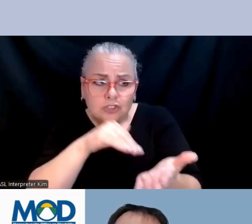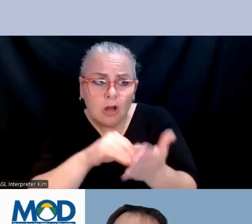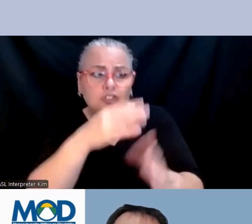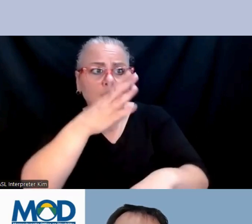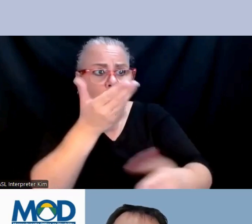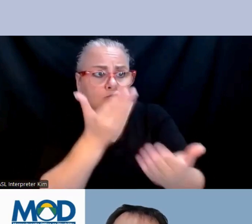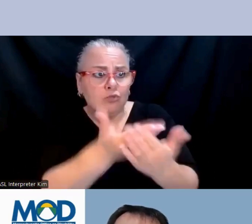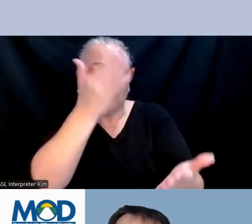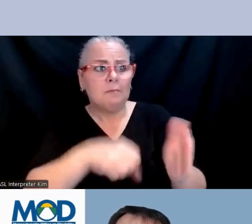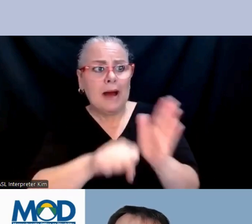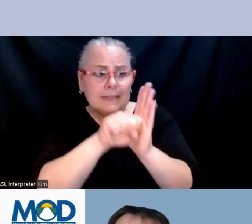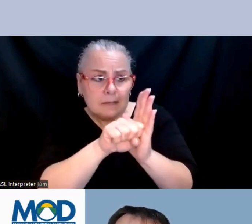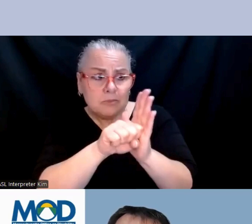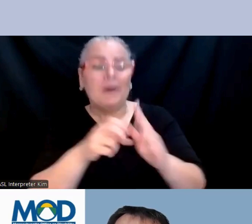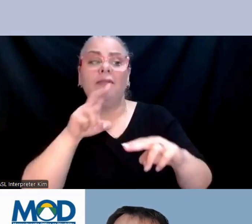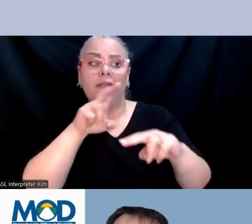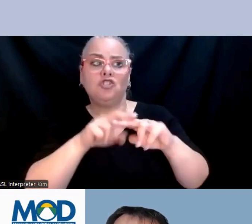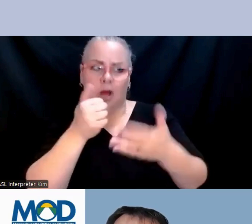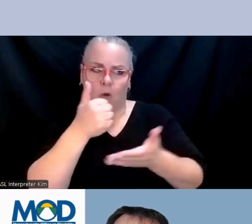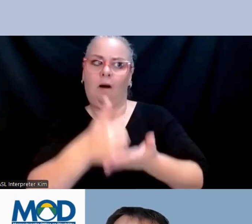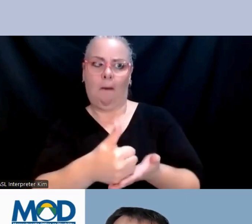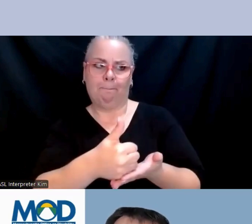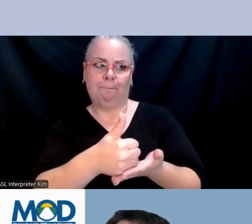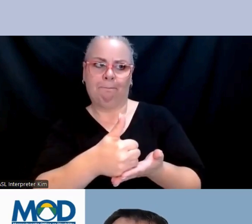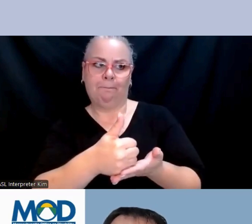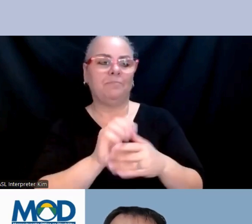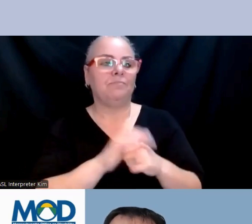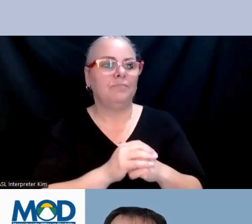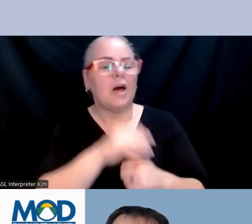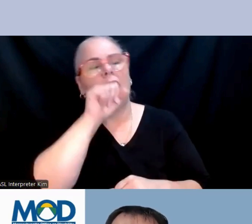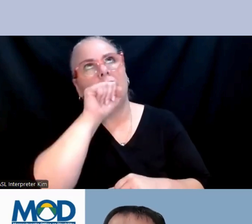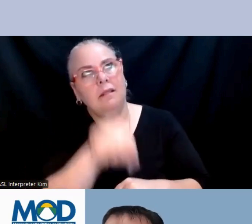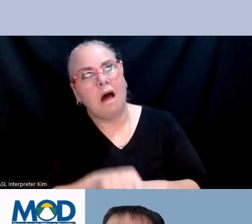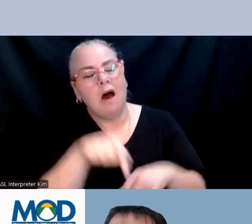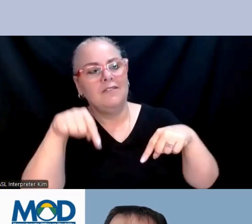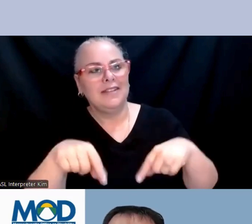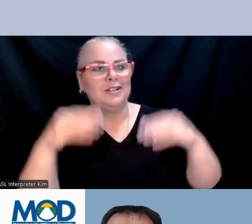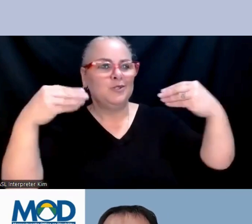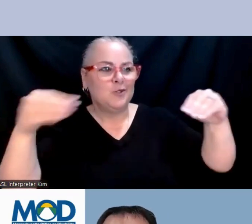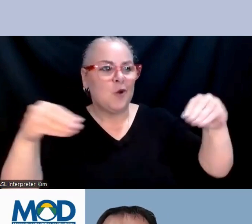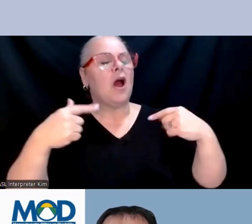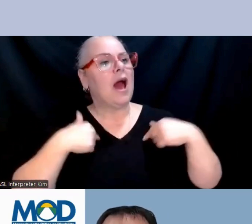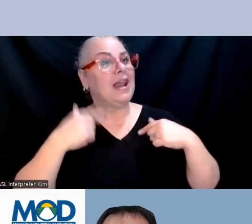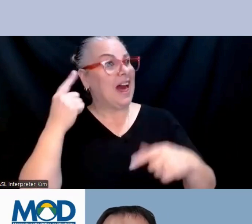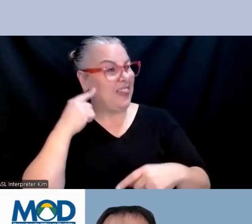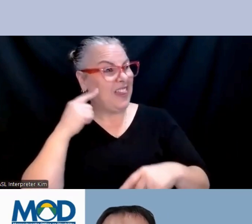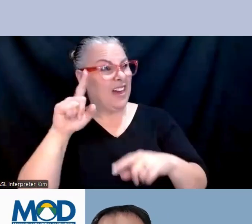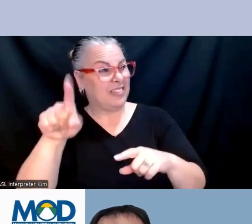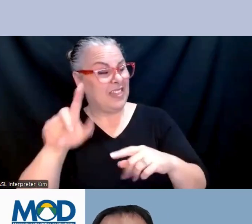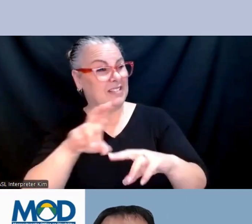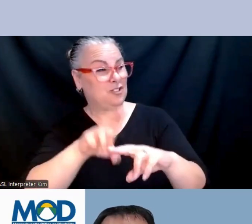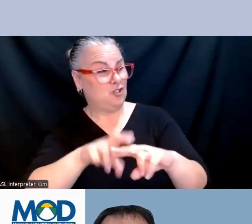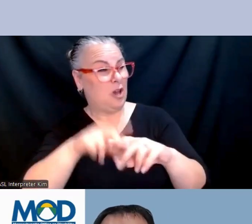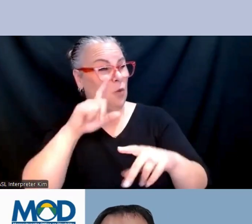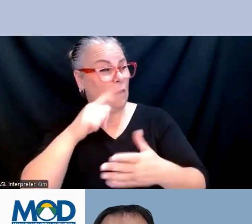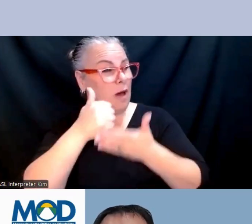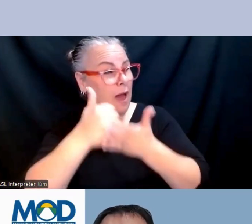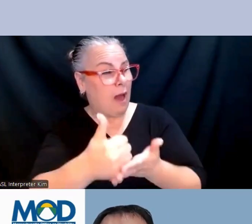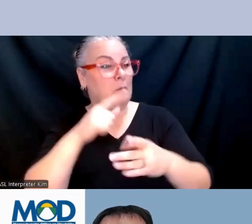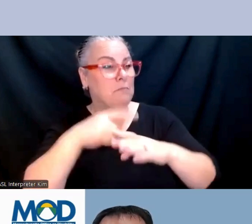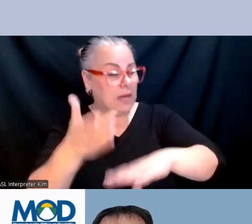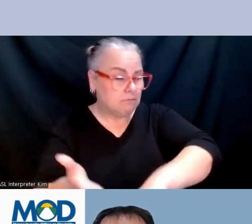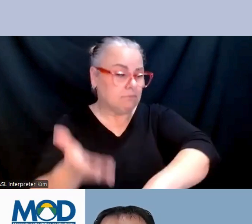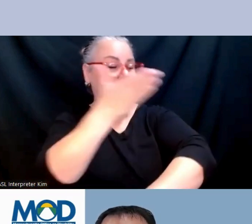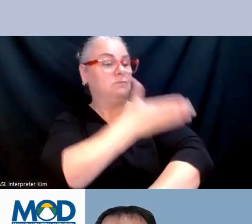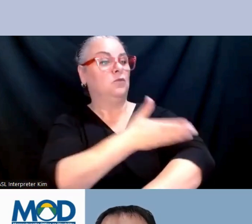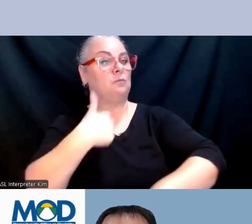symptoms and that the chair would help. I love working for the store and believe that providing this accommodation would assist me in performing